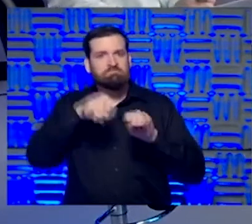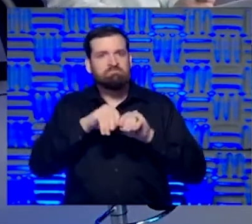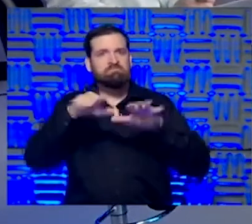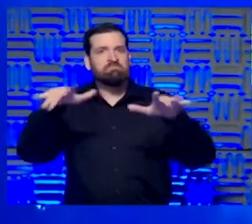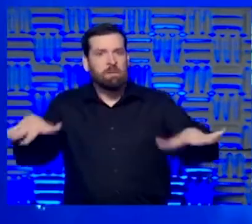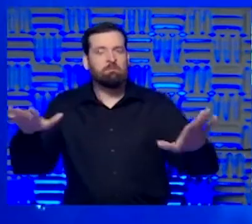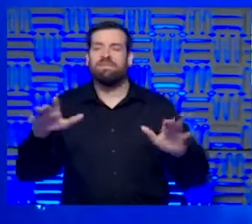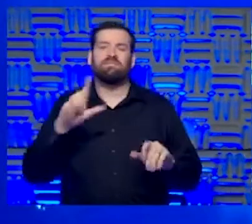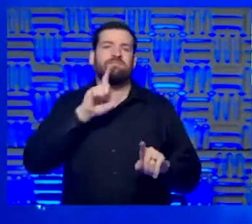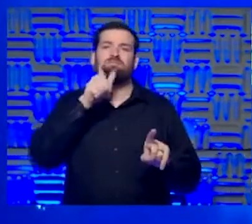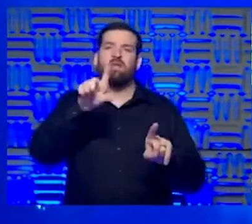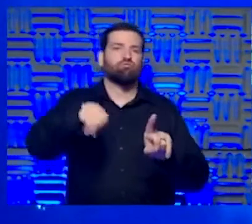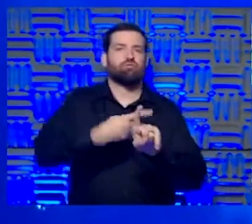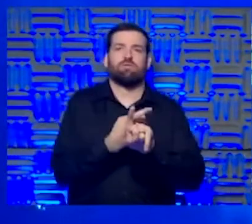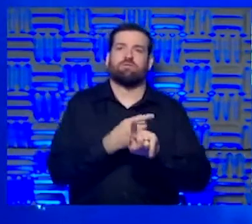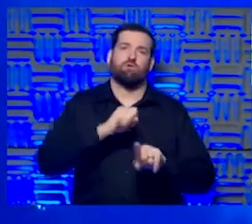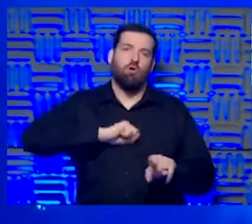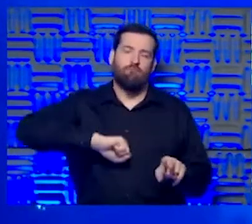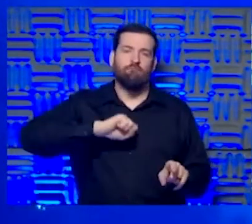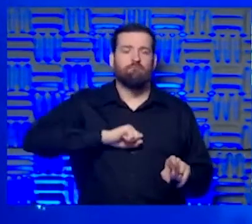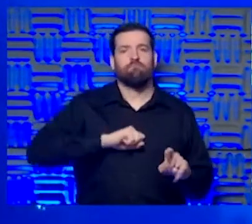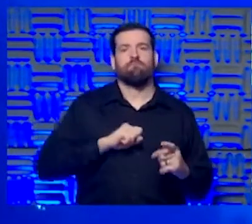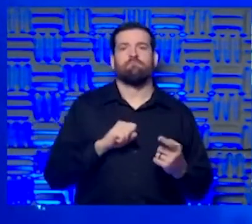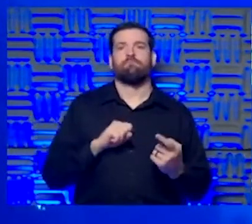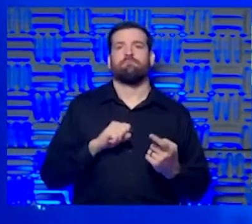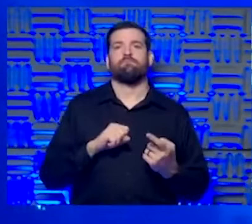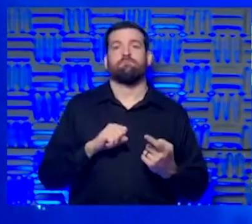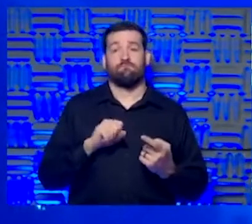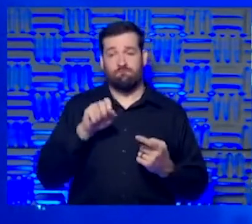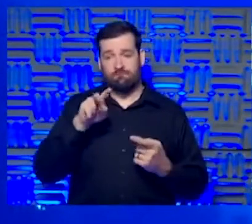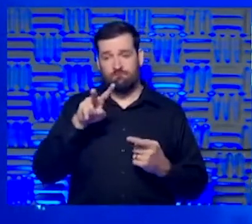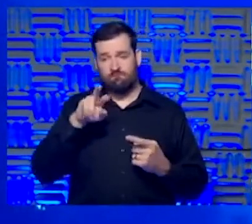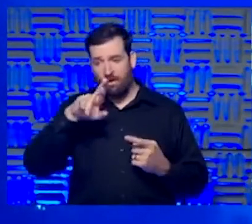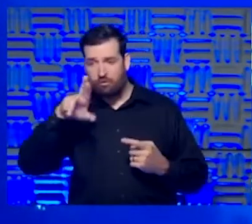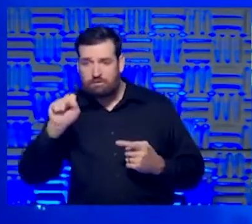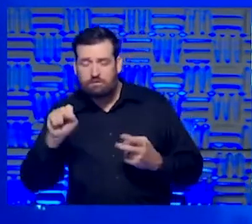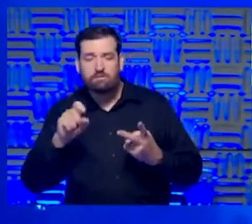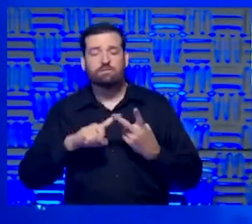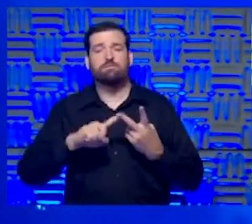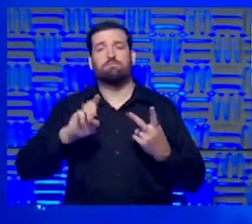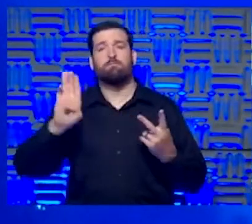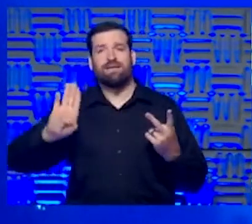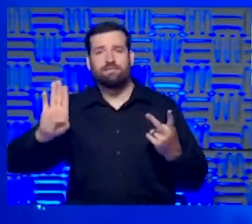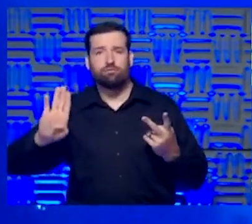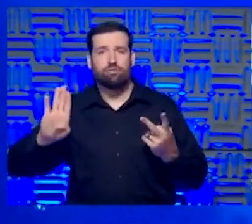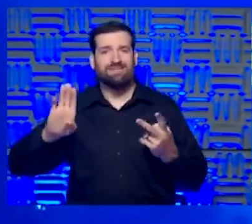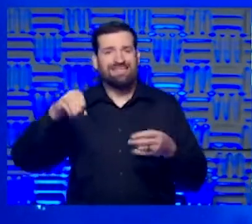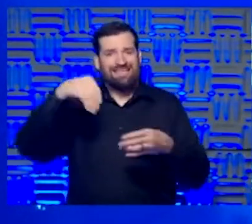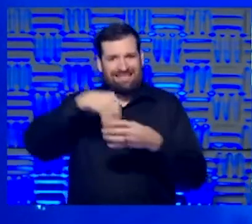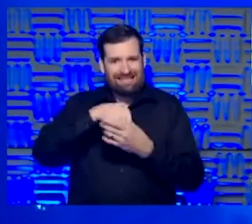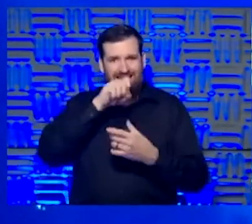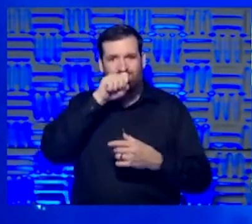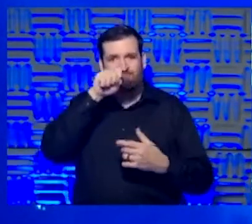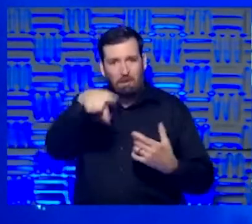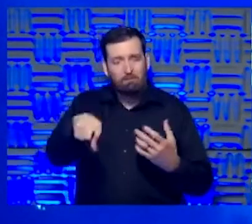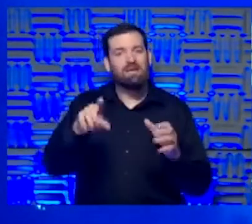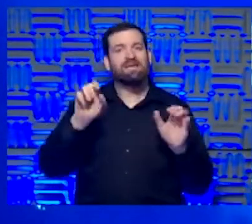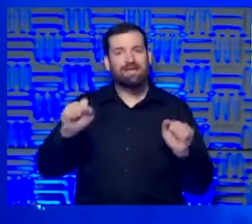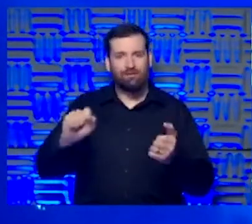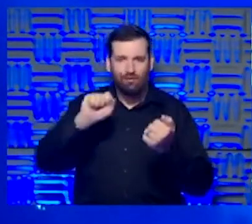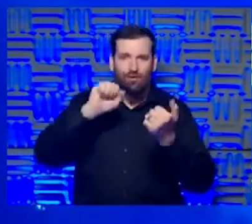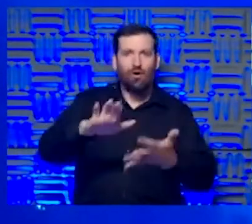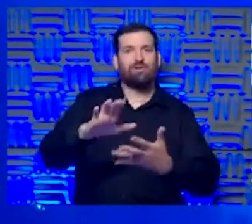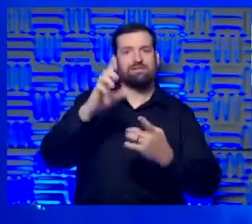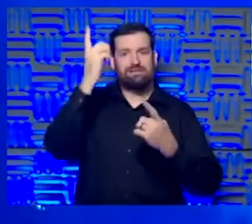just that you cough. There's so much that goes into whether or not a virus or a bacteria in your secretions can actually cause disease